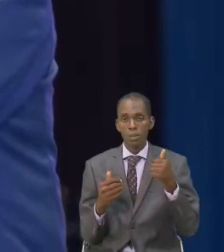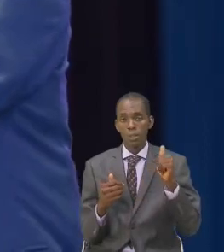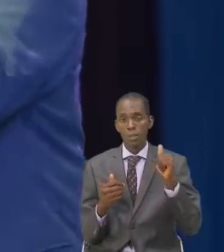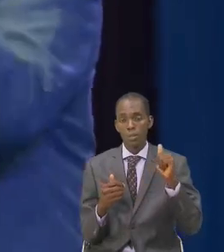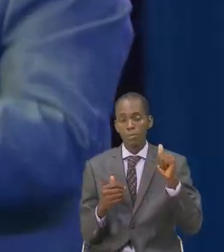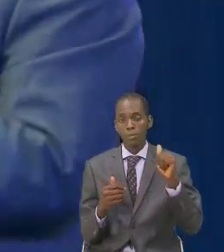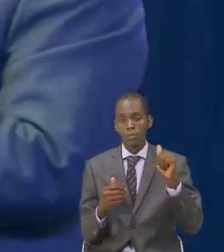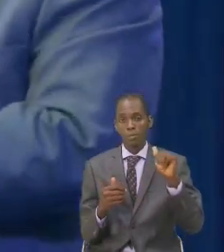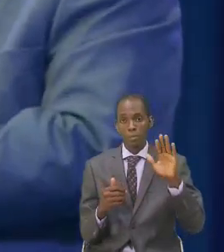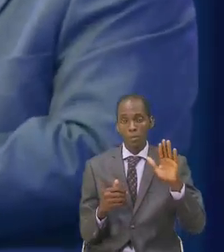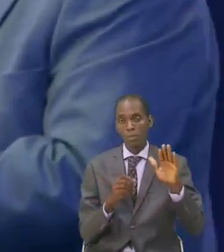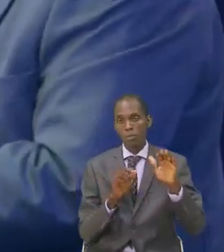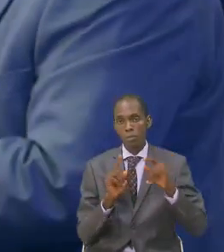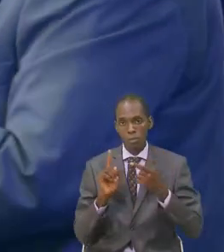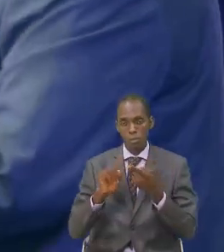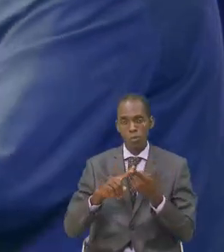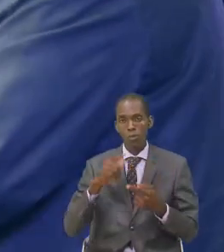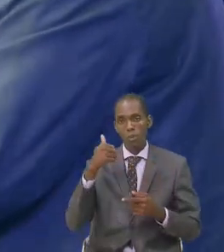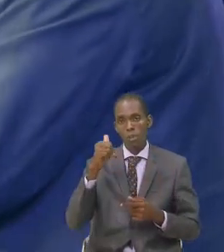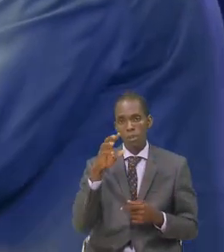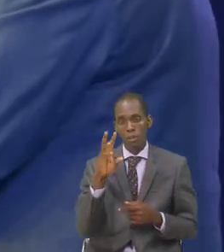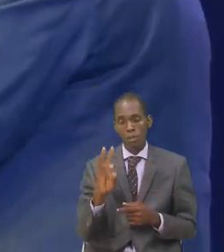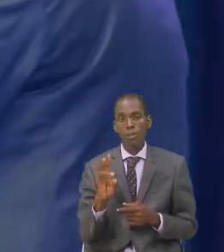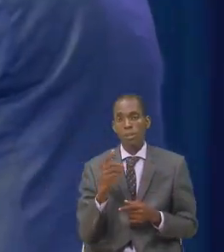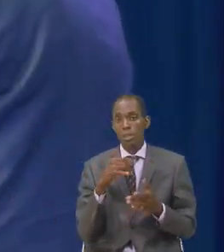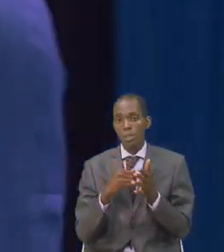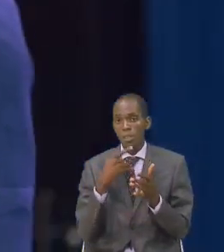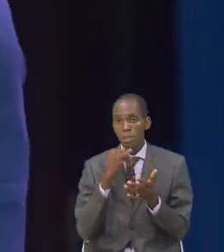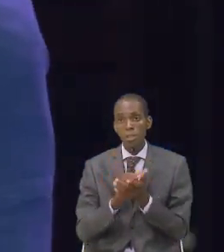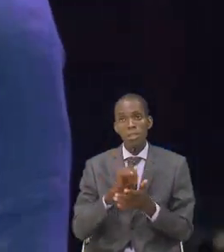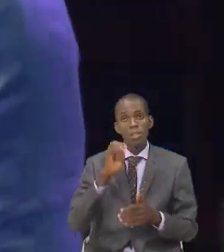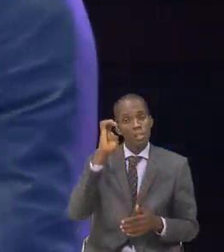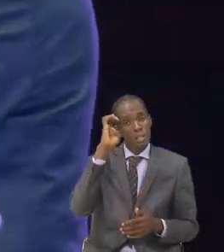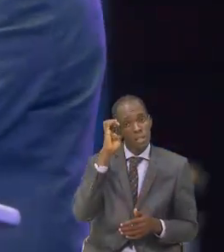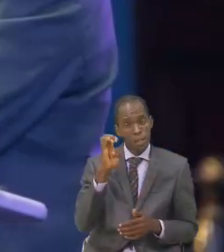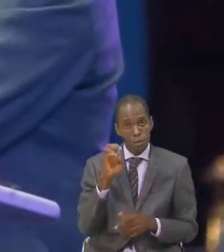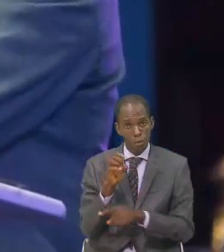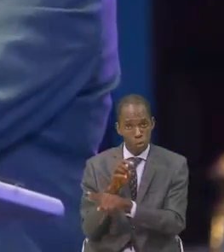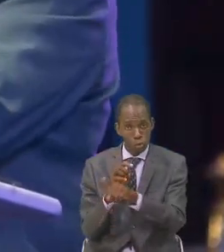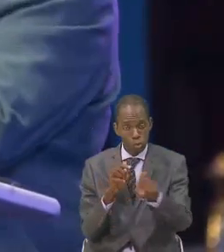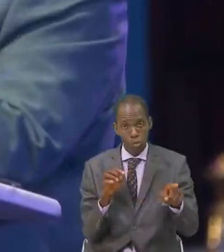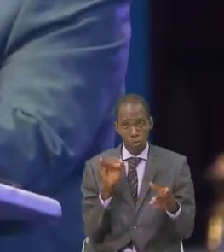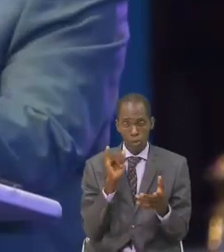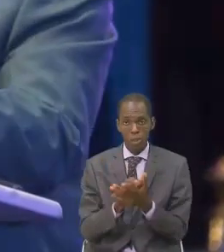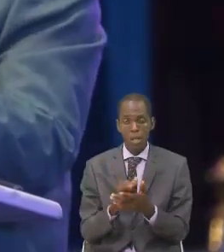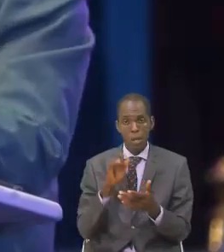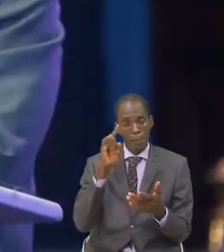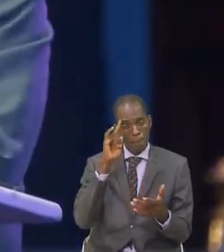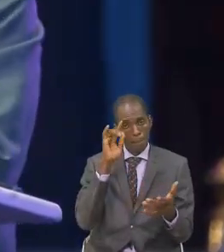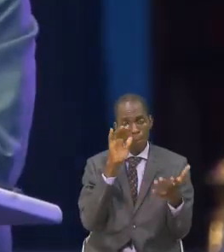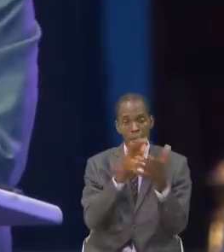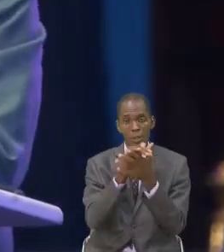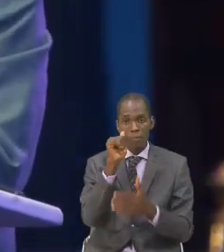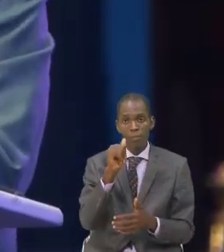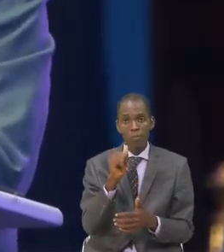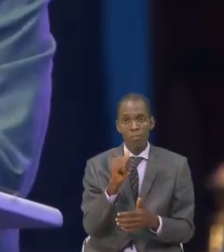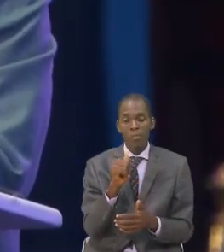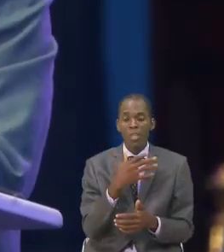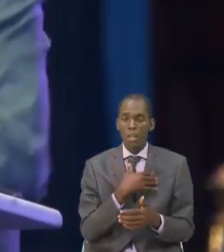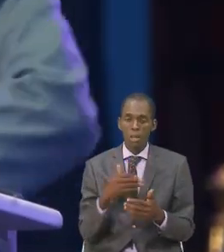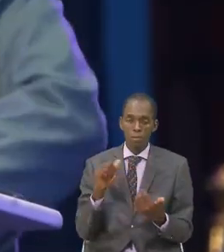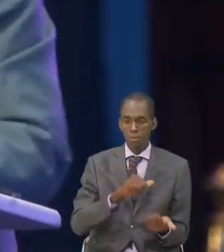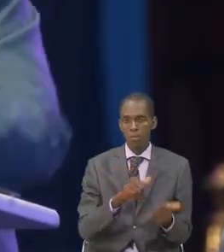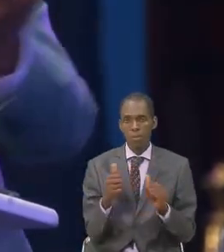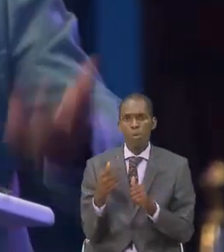creature. And then it says in verse 16, he that believeth and is baptized shall be